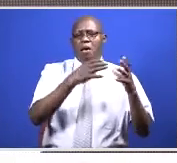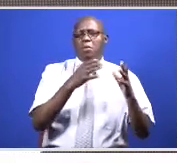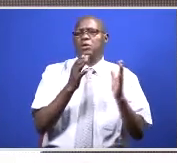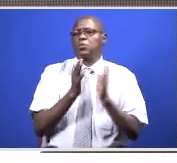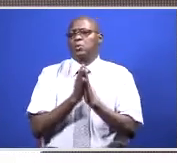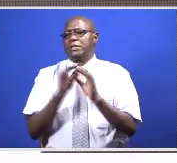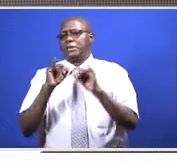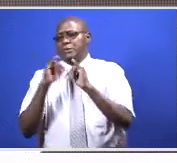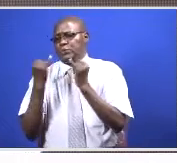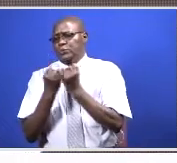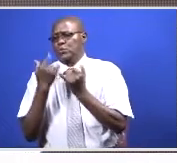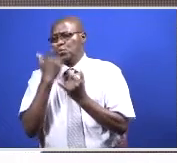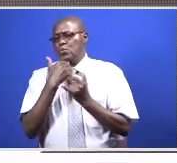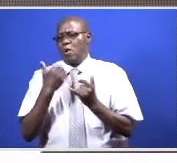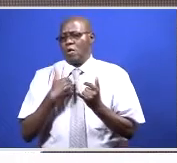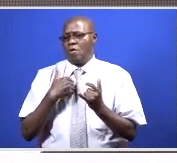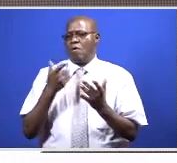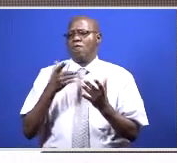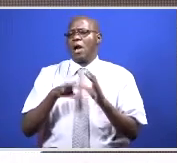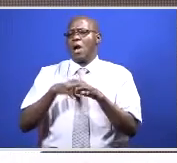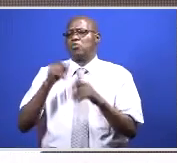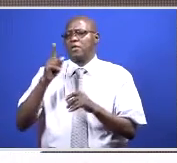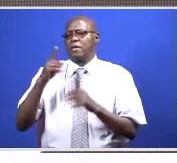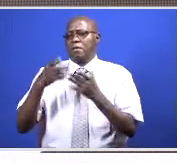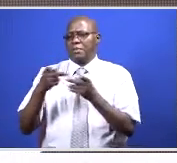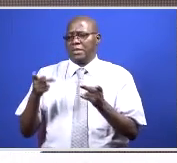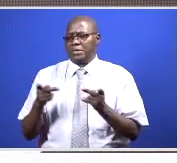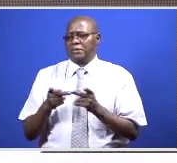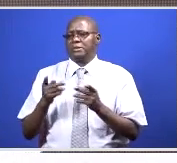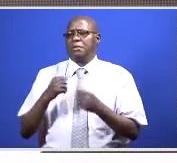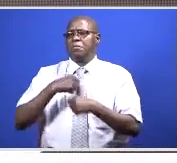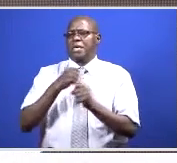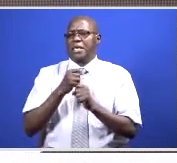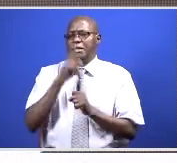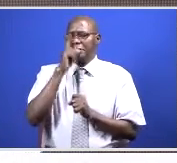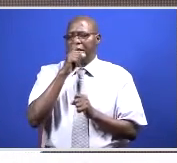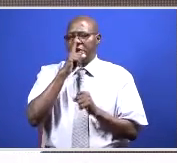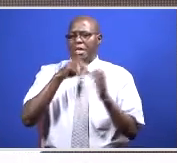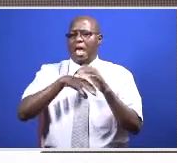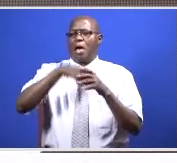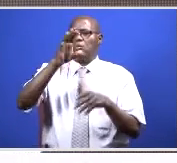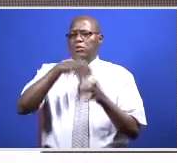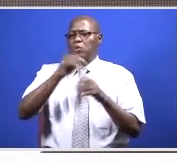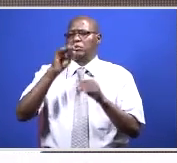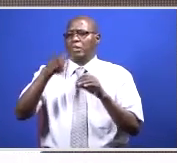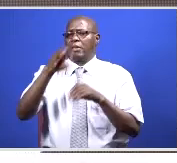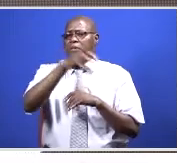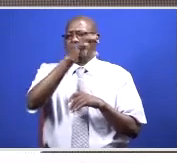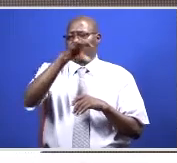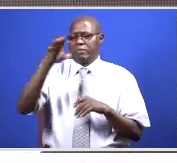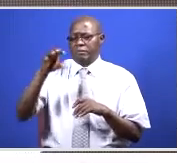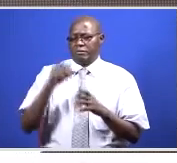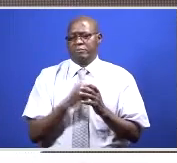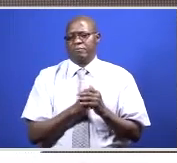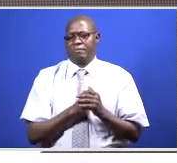hazardous effluent from their premises into the environment, causing pollution. Nema Coast Regional Director for Environment, Washira Bore, said